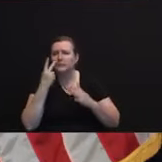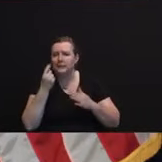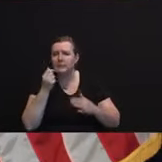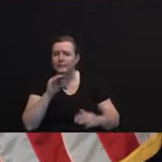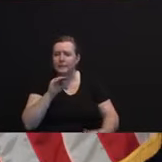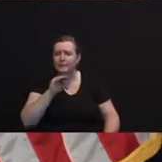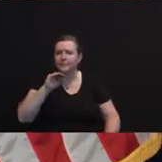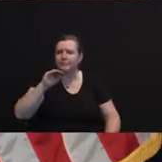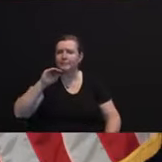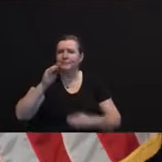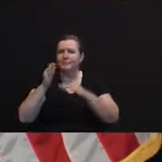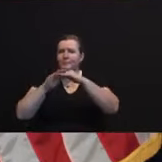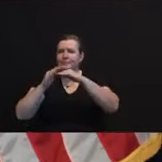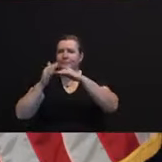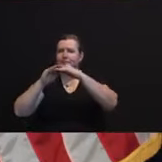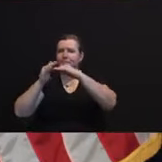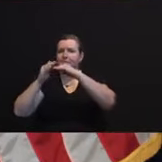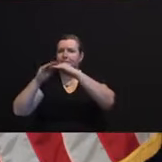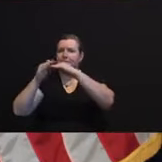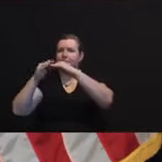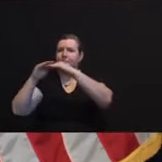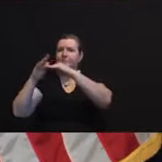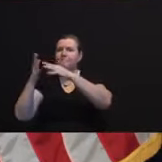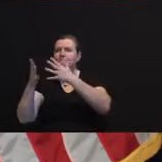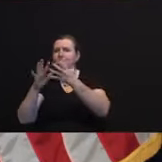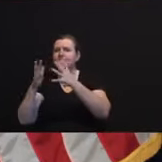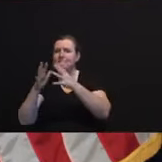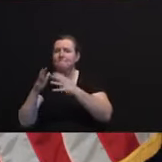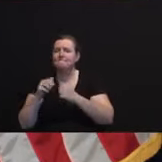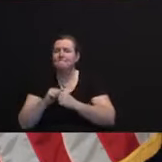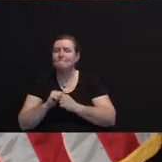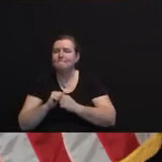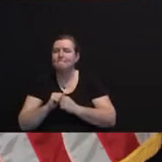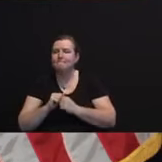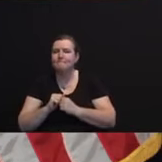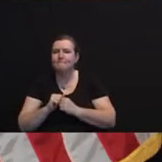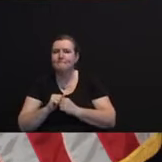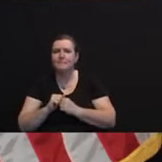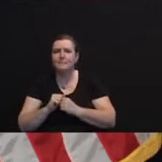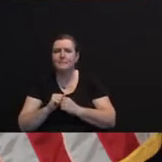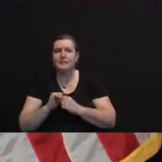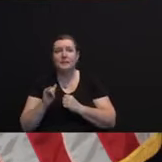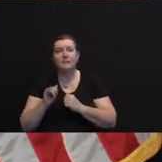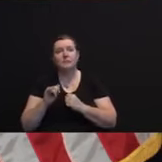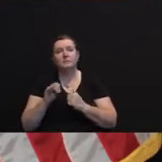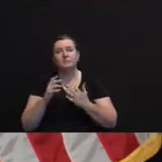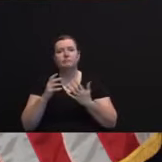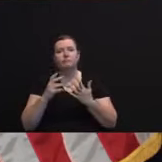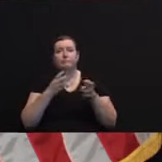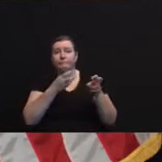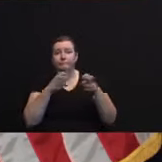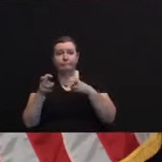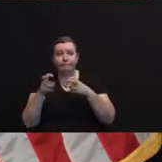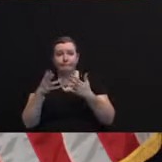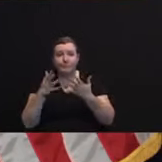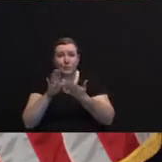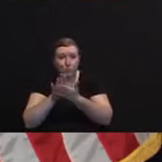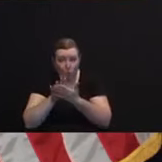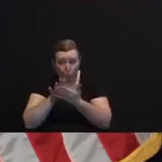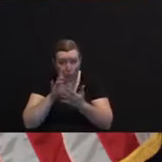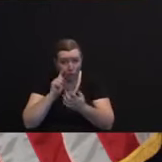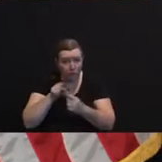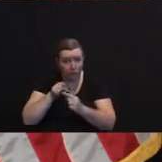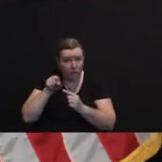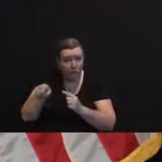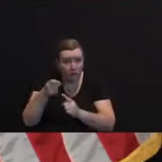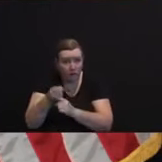COVID activity throughout the entire state. That said, how that translates to the school matrix, again, ultimately, we have to